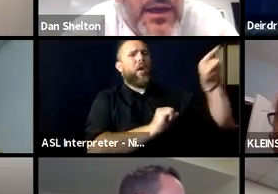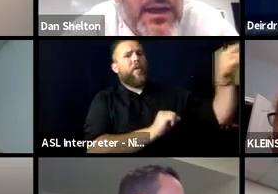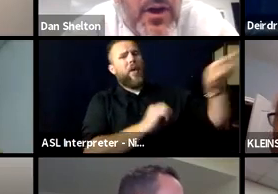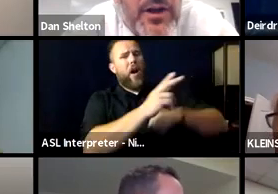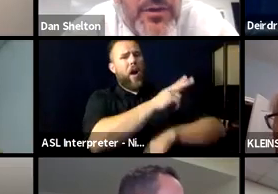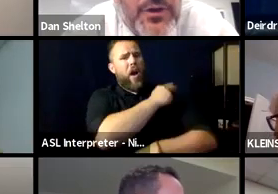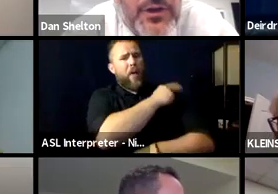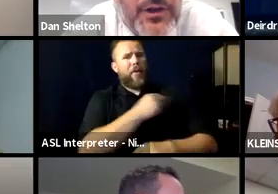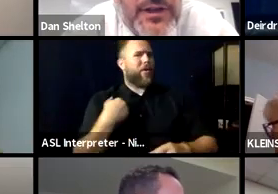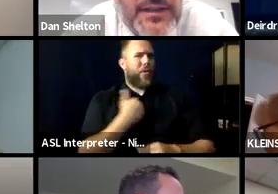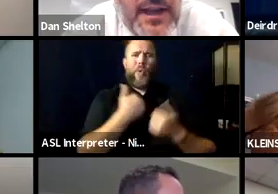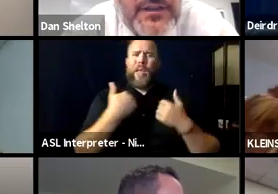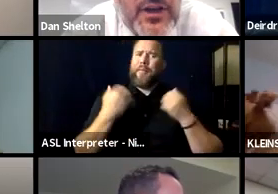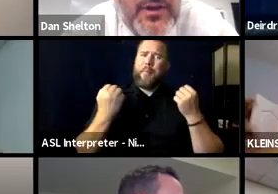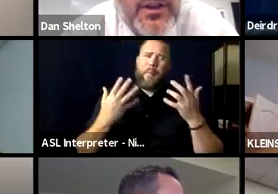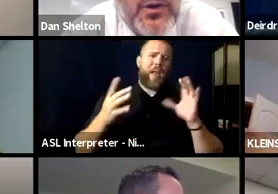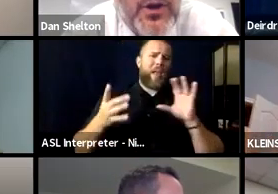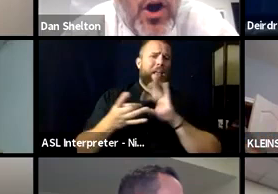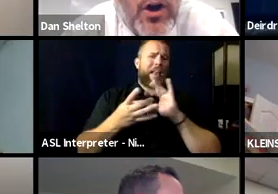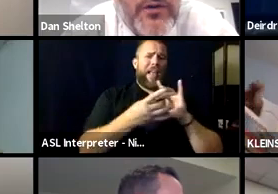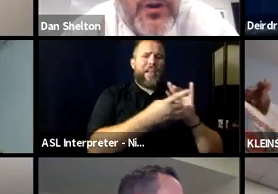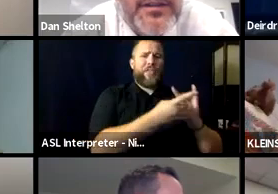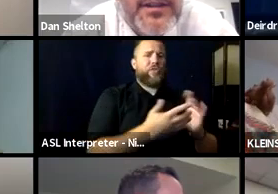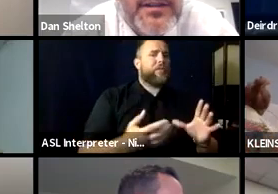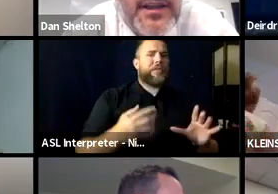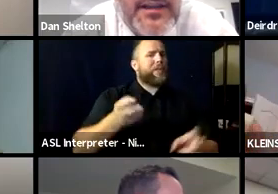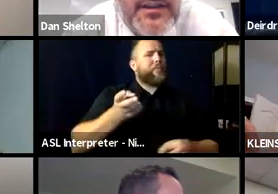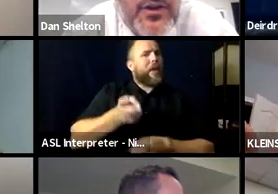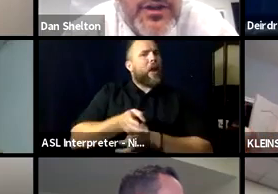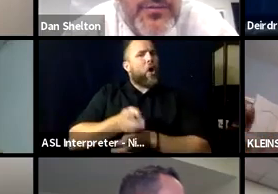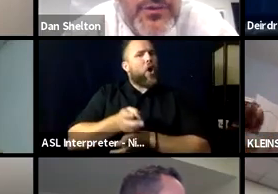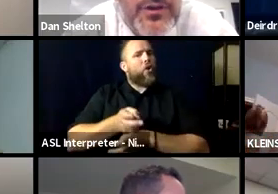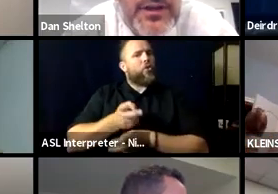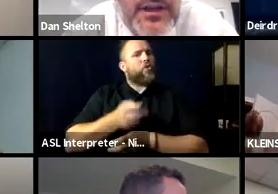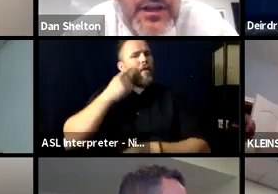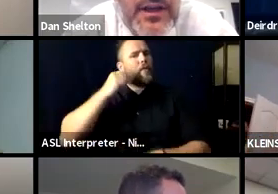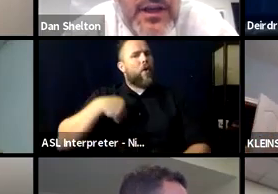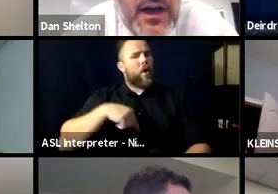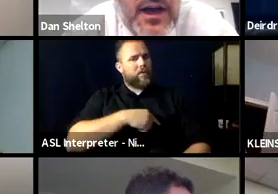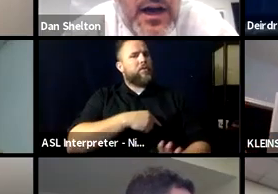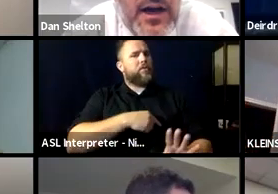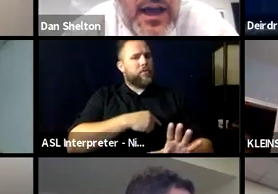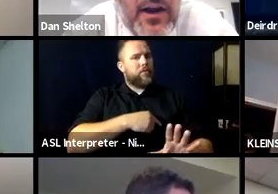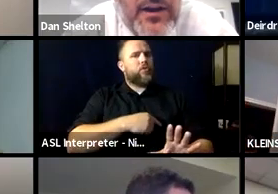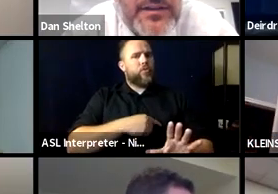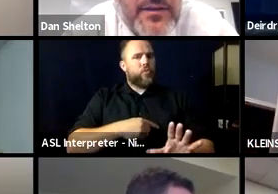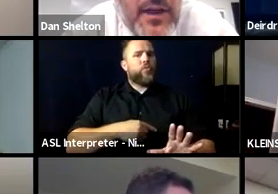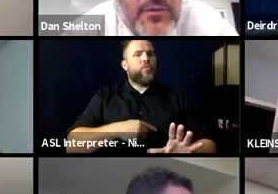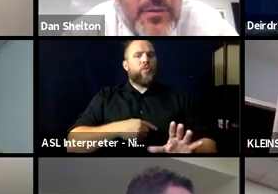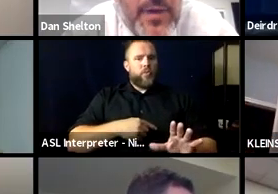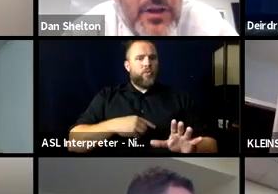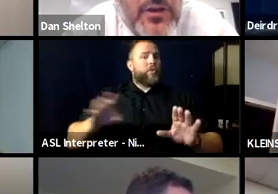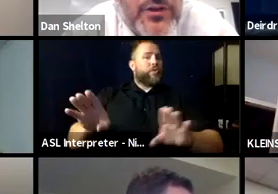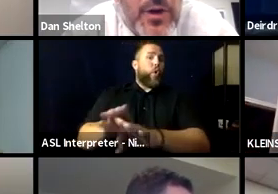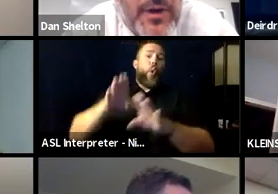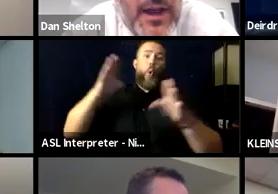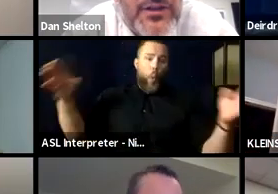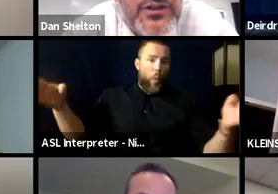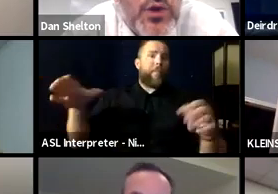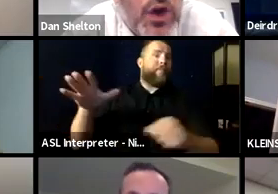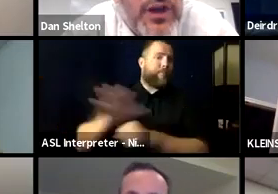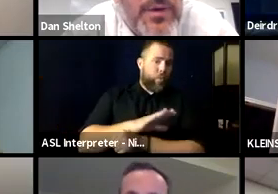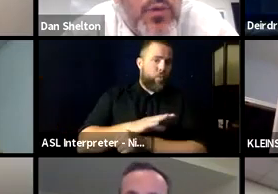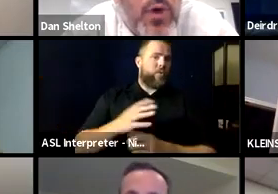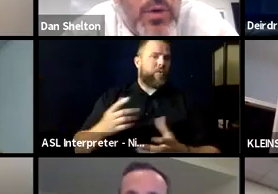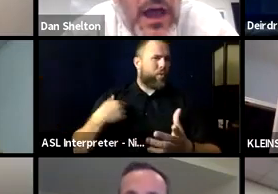up in our communities that it's going to be a little bit harder for us to dig into those community areas and really make those